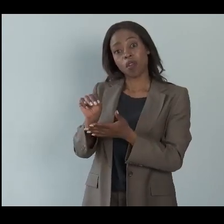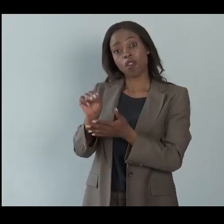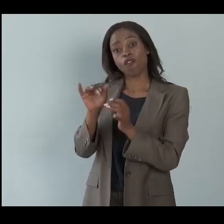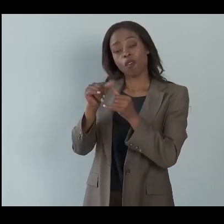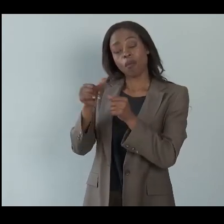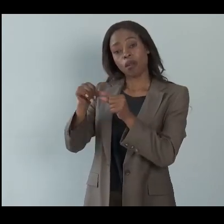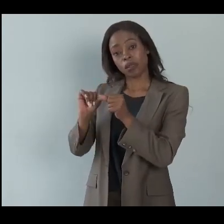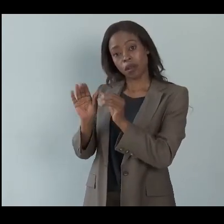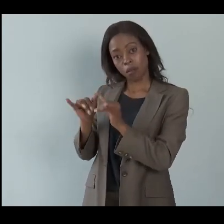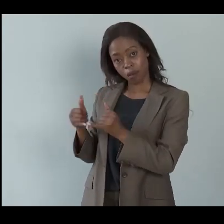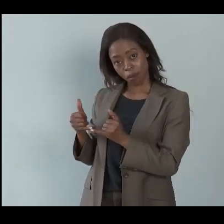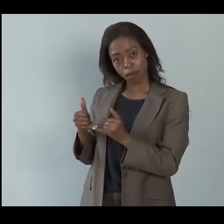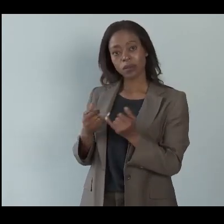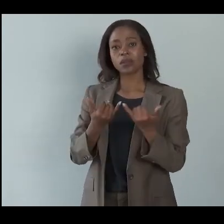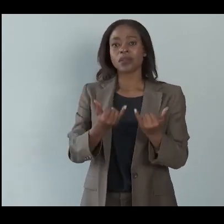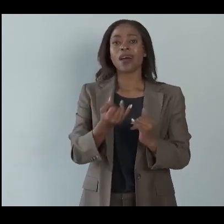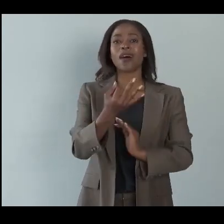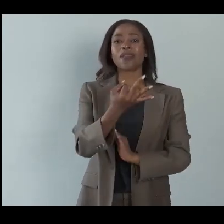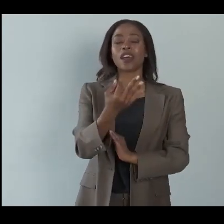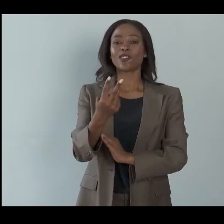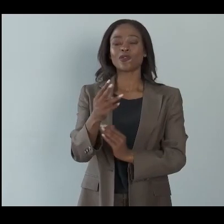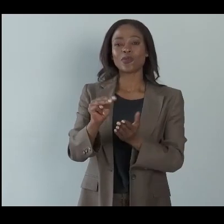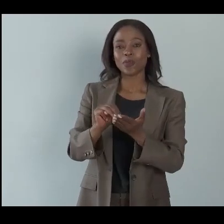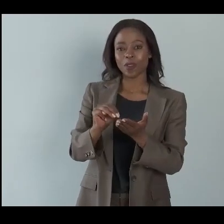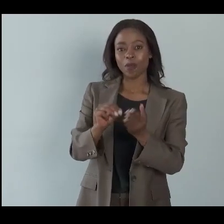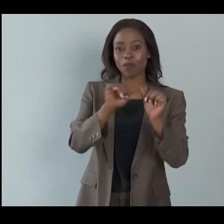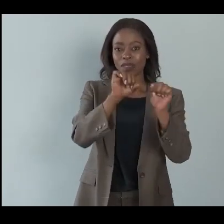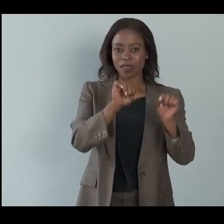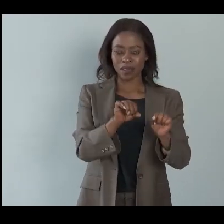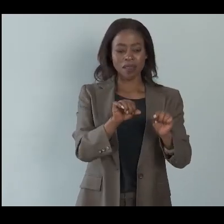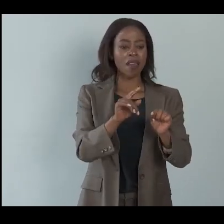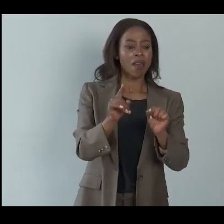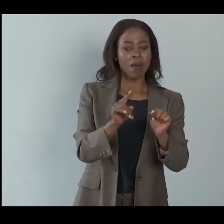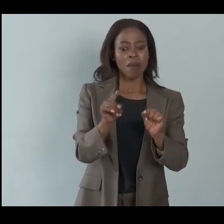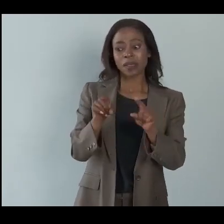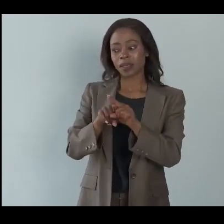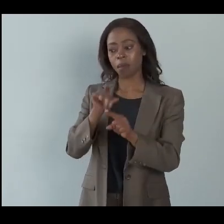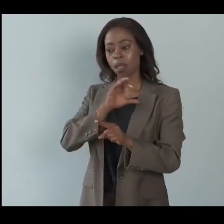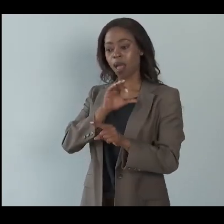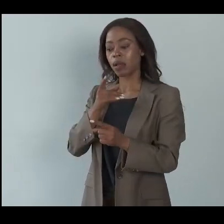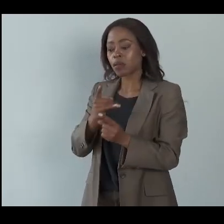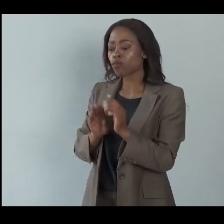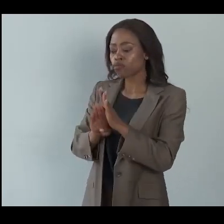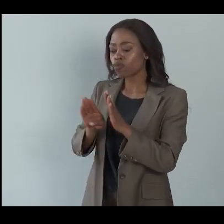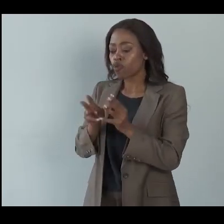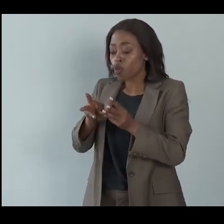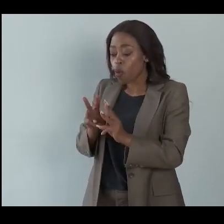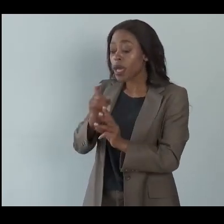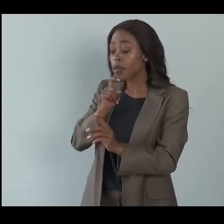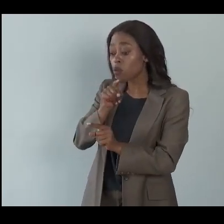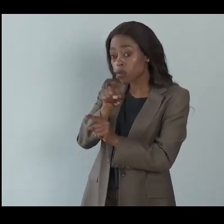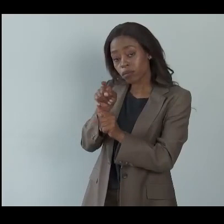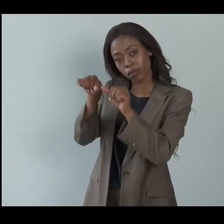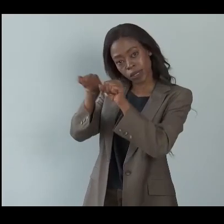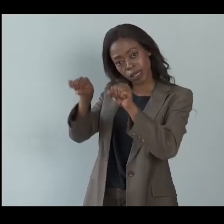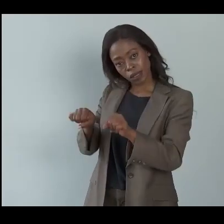million investment in our systems and platforms and 29 million to improve our user experience. As we grow our